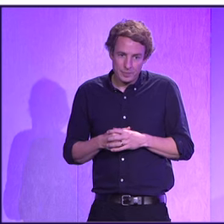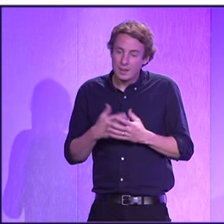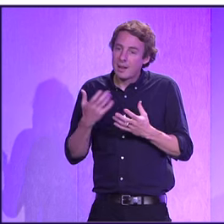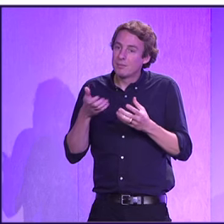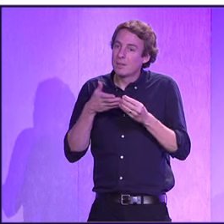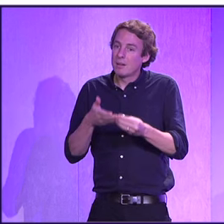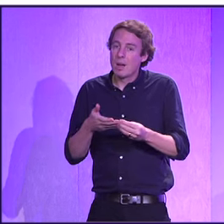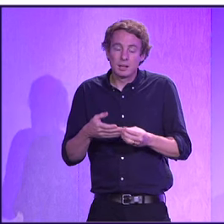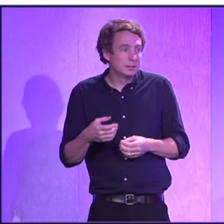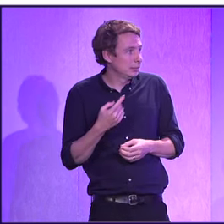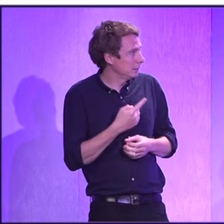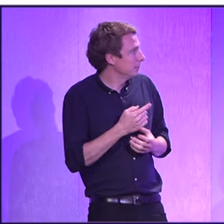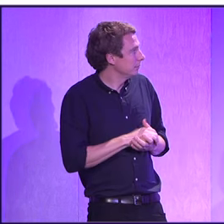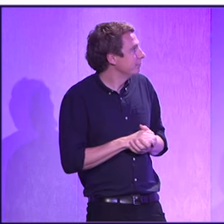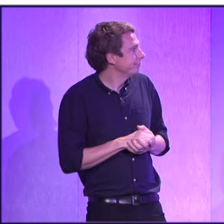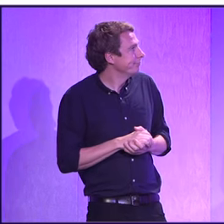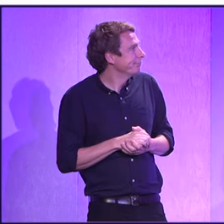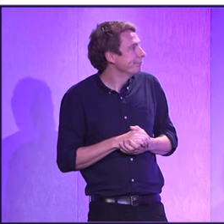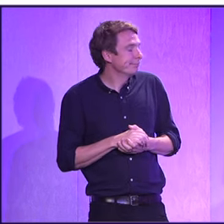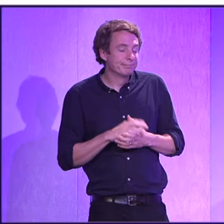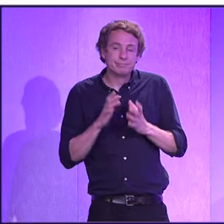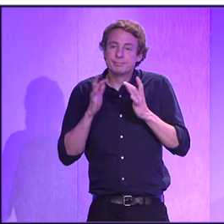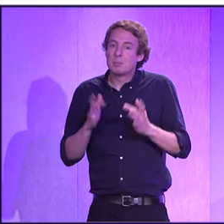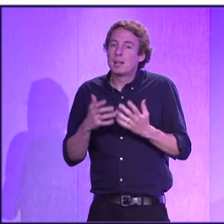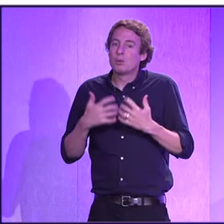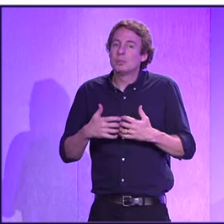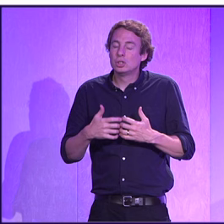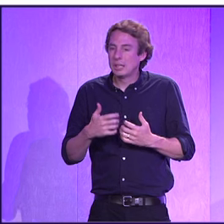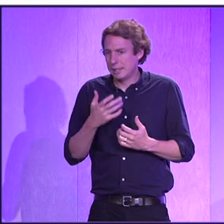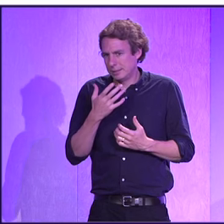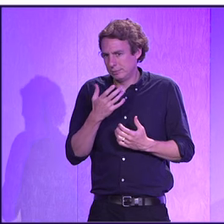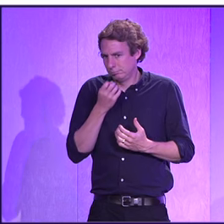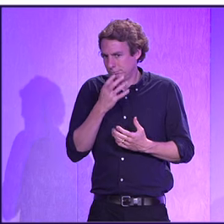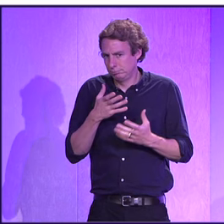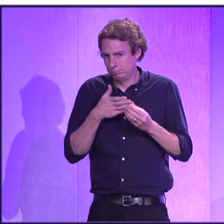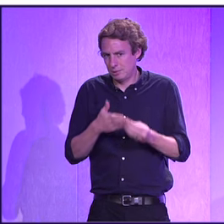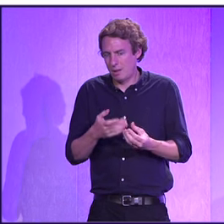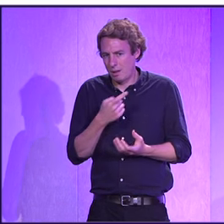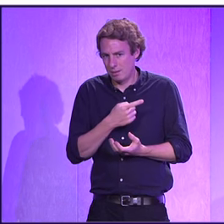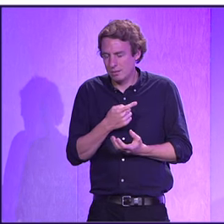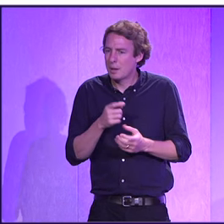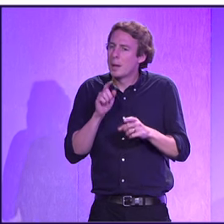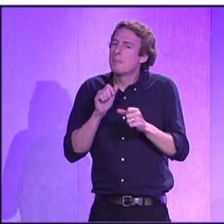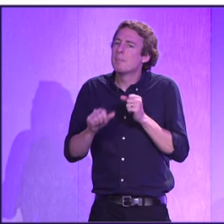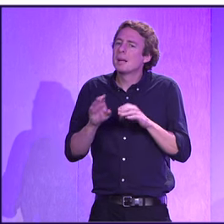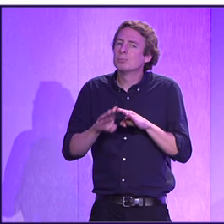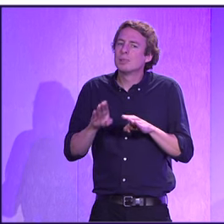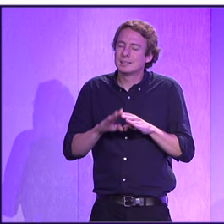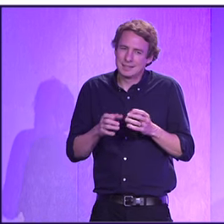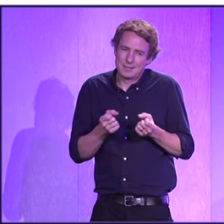And there's this guide I want to point you to. It's the Platform Engineering Guide on Microsoft Learn. And it contains a lot